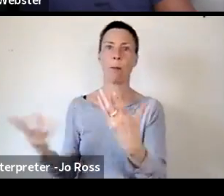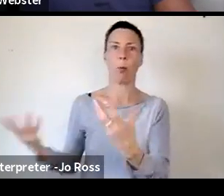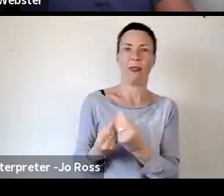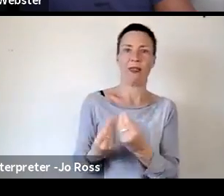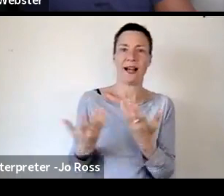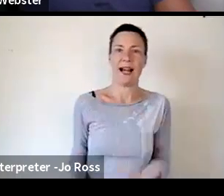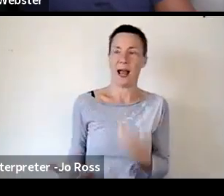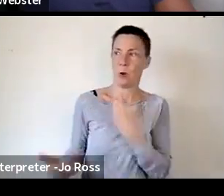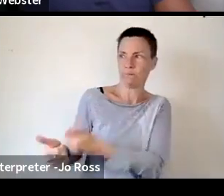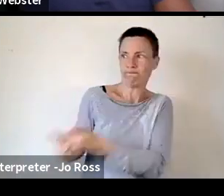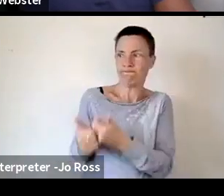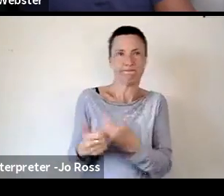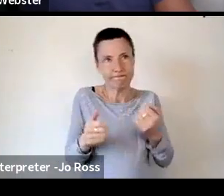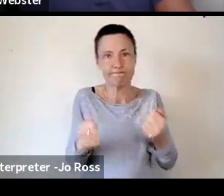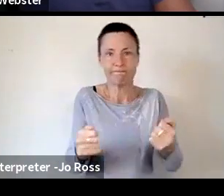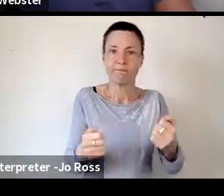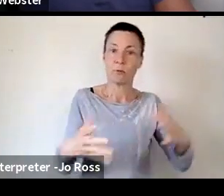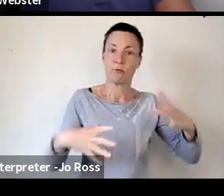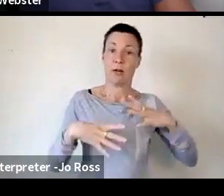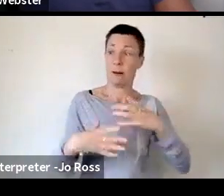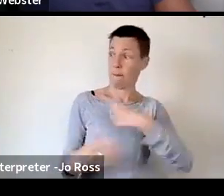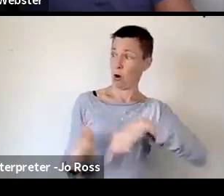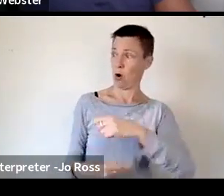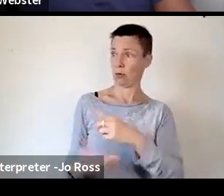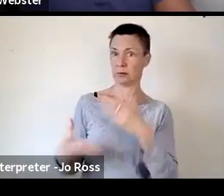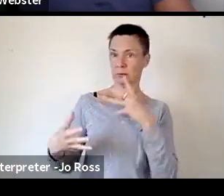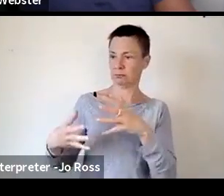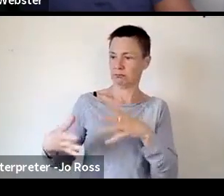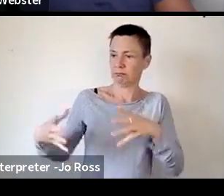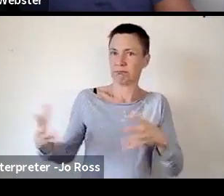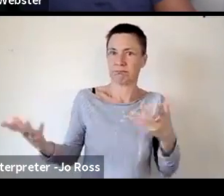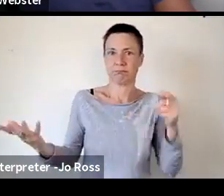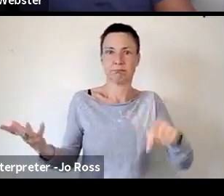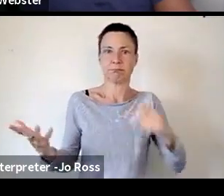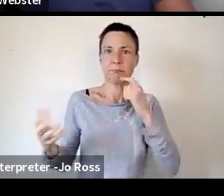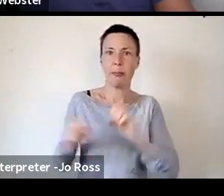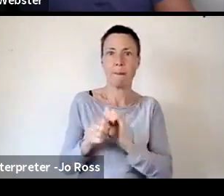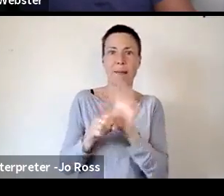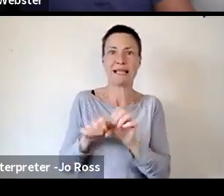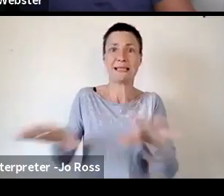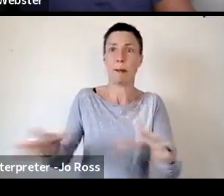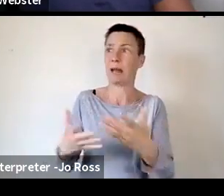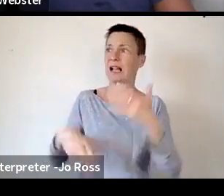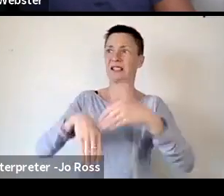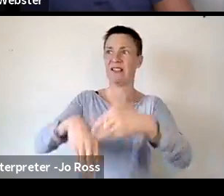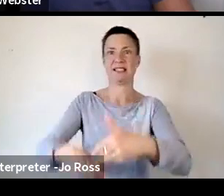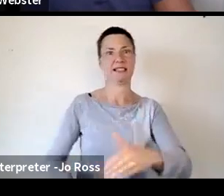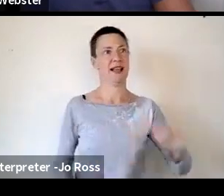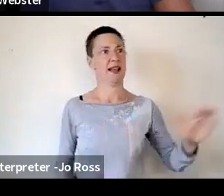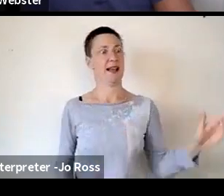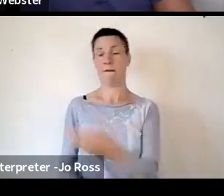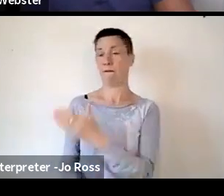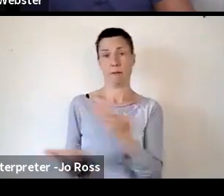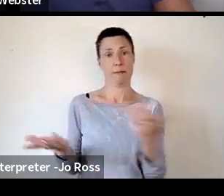now as well, because the pandemic has affected absolutely everybody.